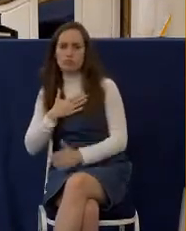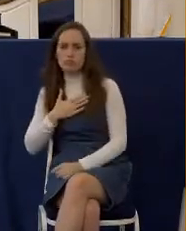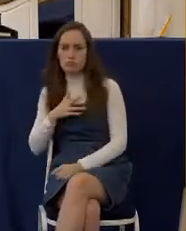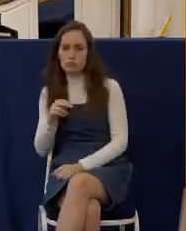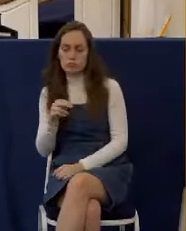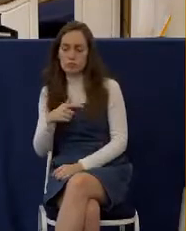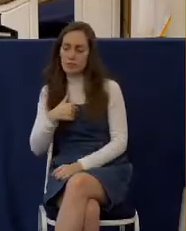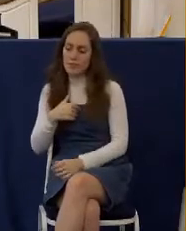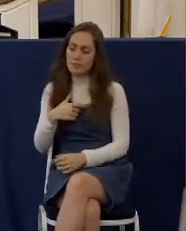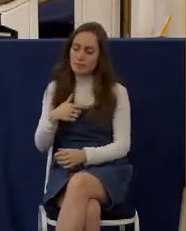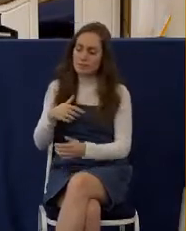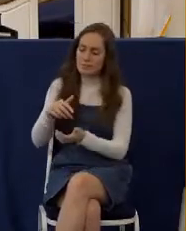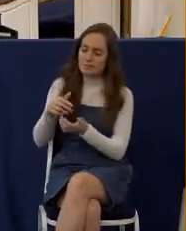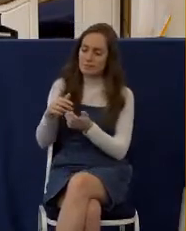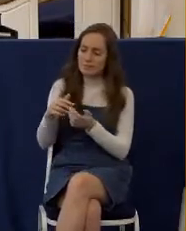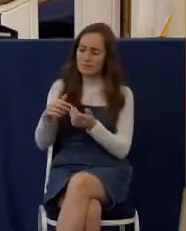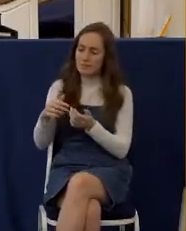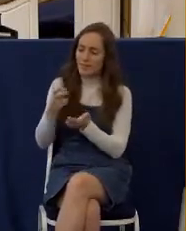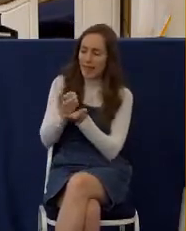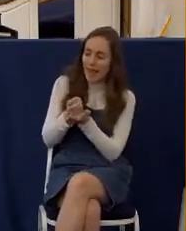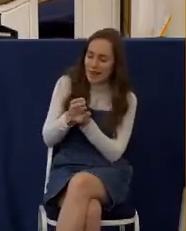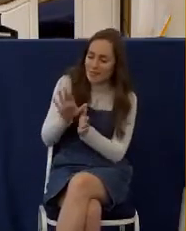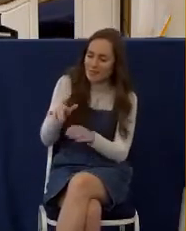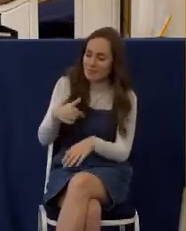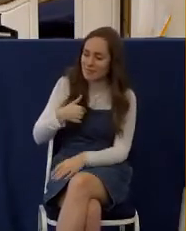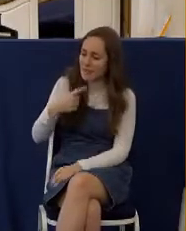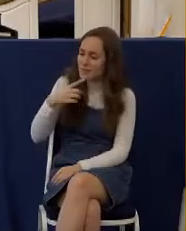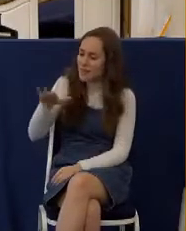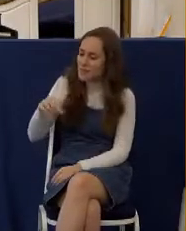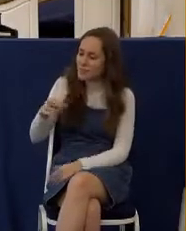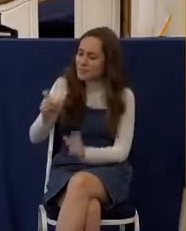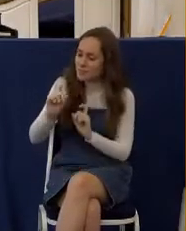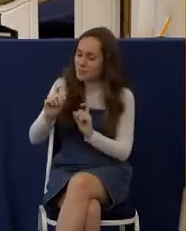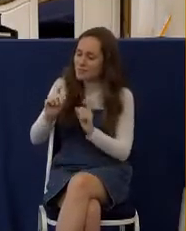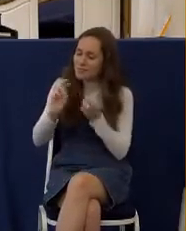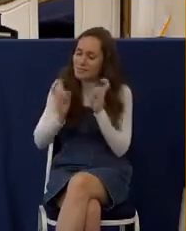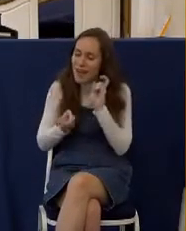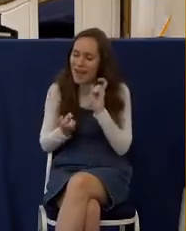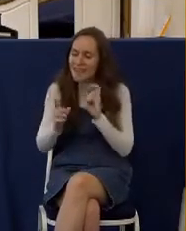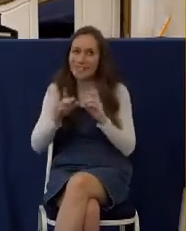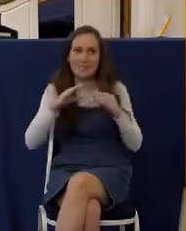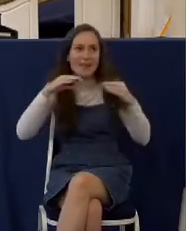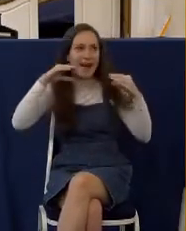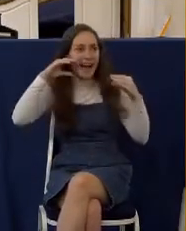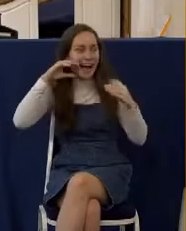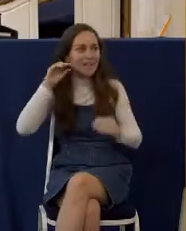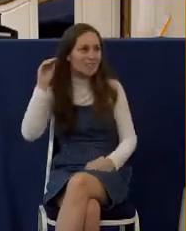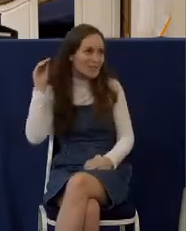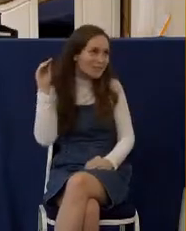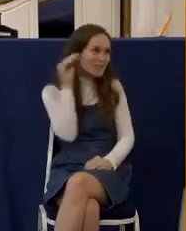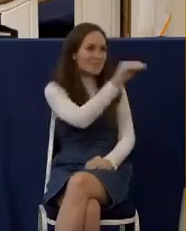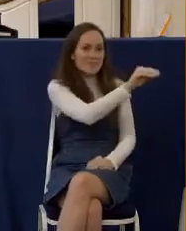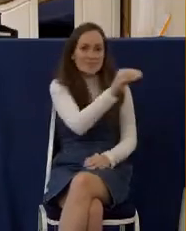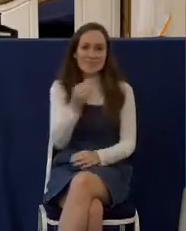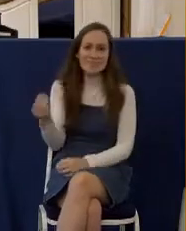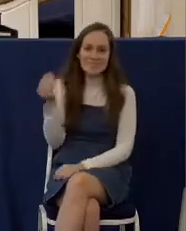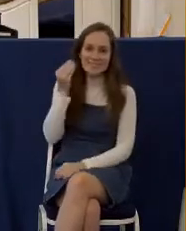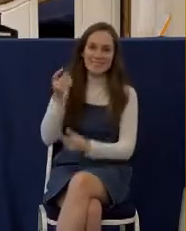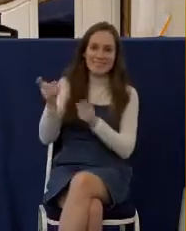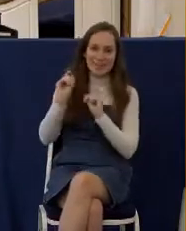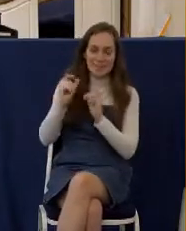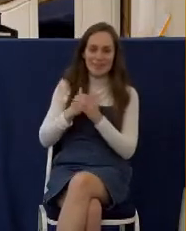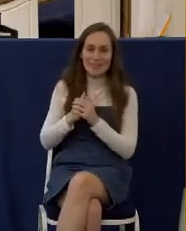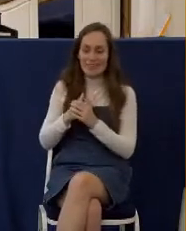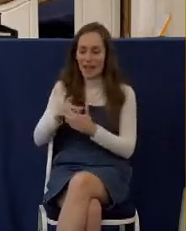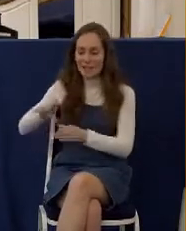But I laid down next to him, opened my mouth, and pointed in, give me one. And he smiled real big, and he reached in, and he shoved one in my mouth. Then he reached